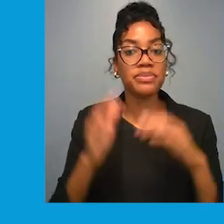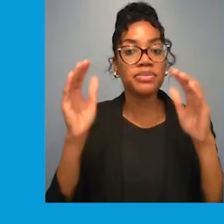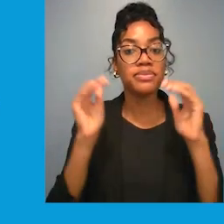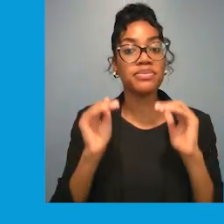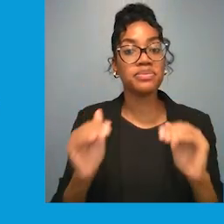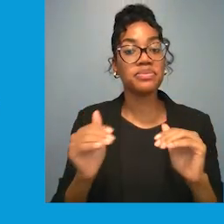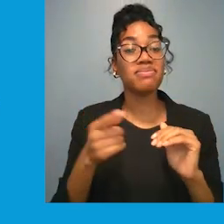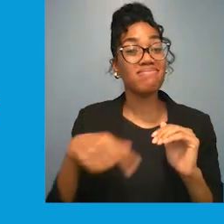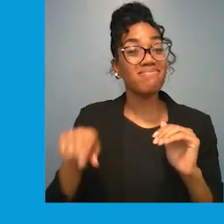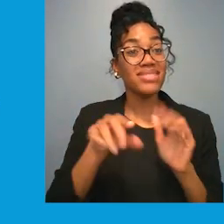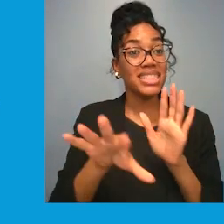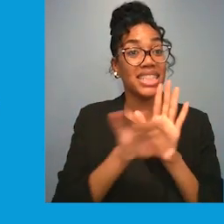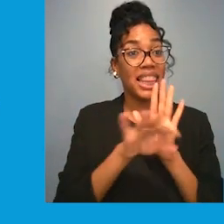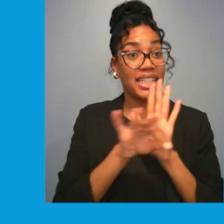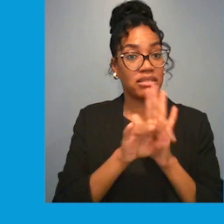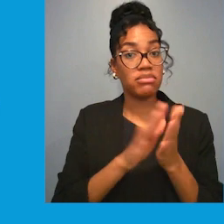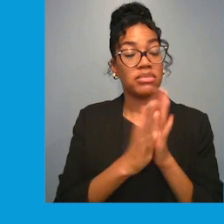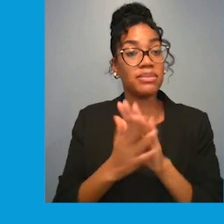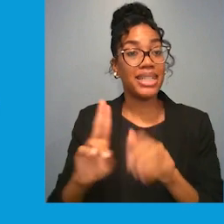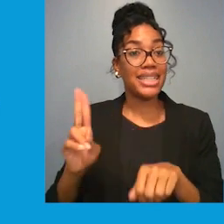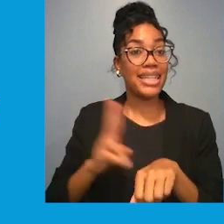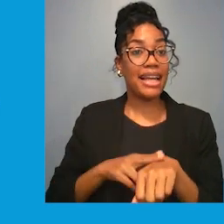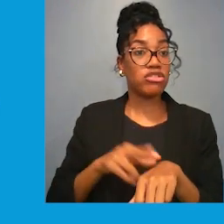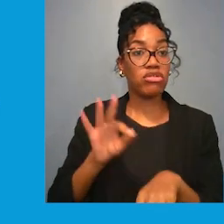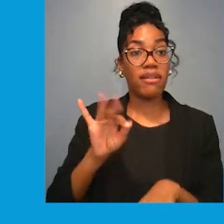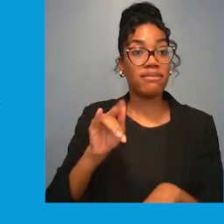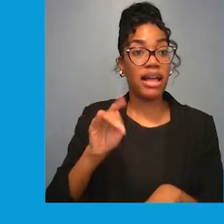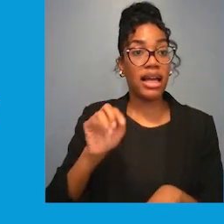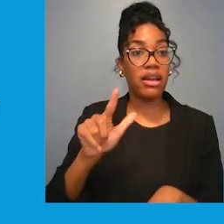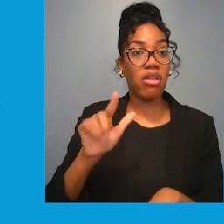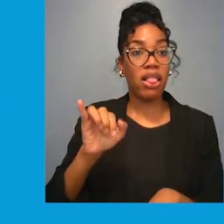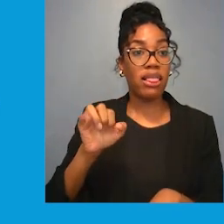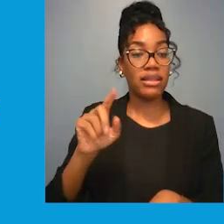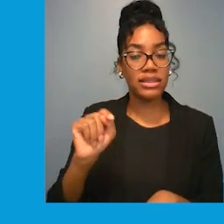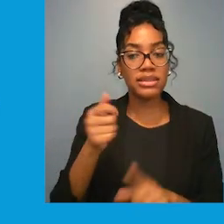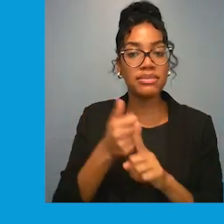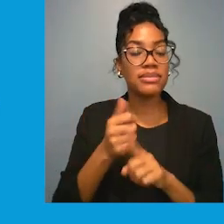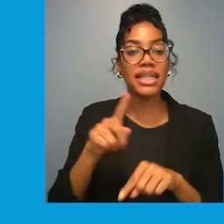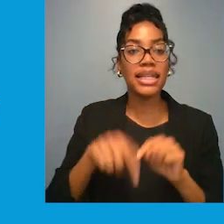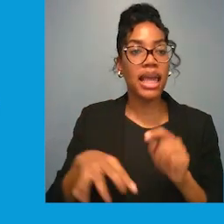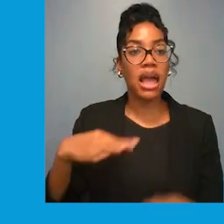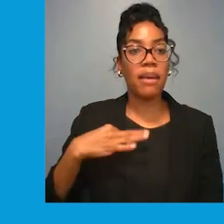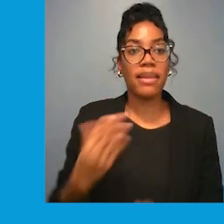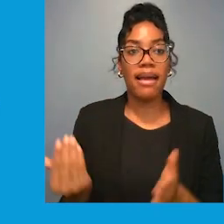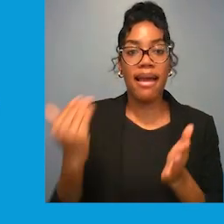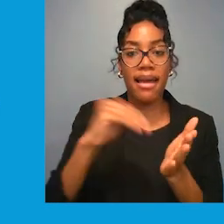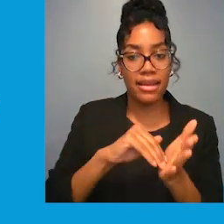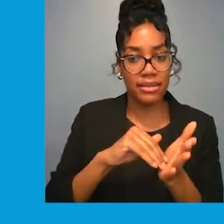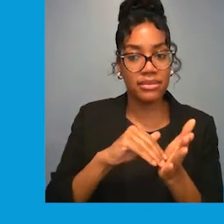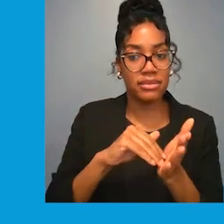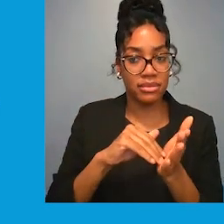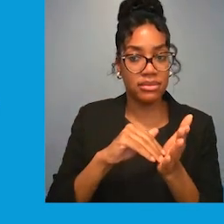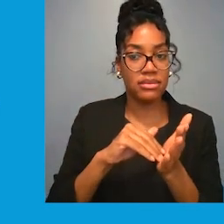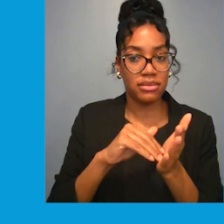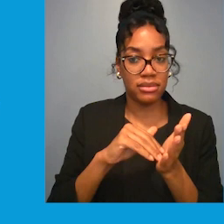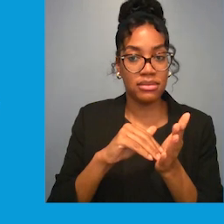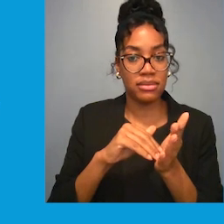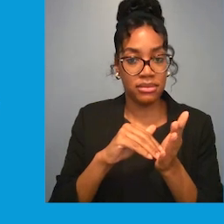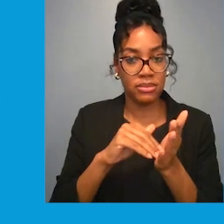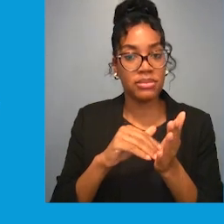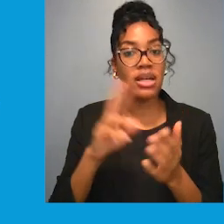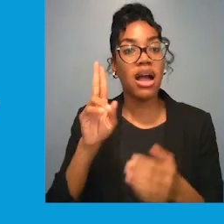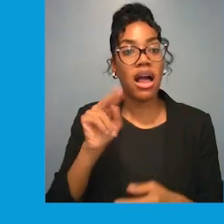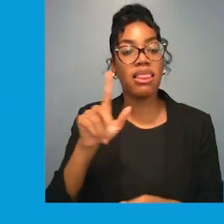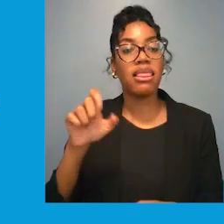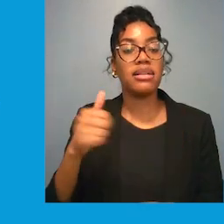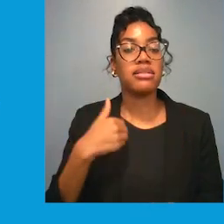finalists and or become fellows are not eligible to apply again without written permission of the NSGO Fellowship Manager, which will only be granted